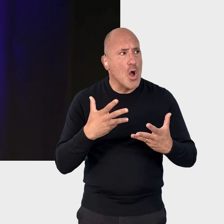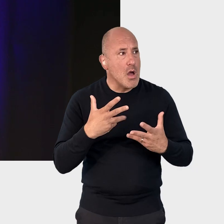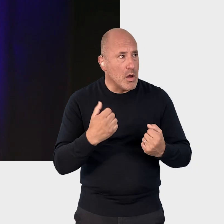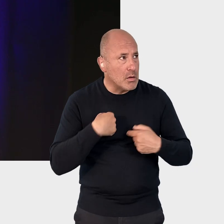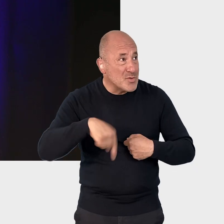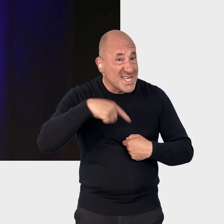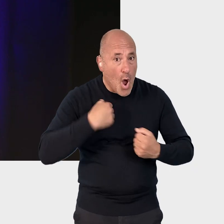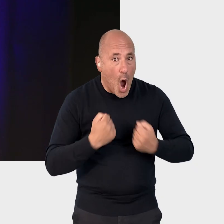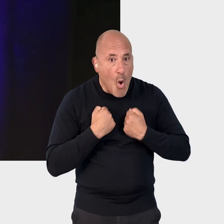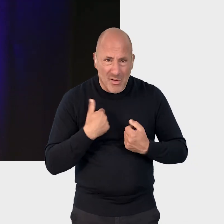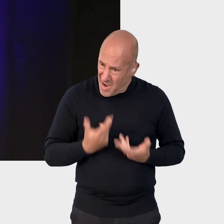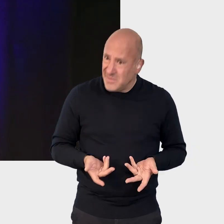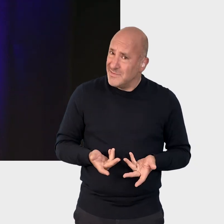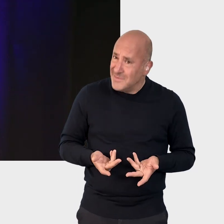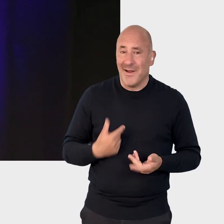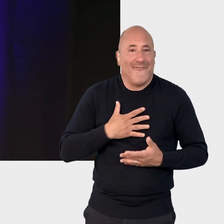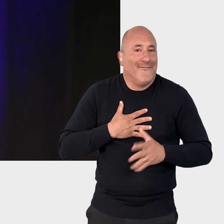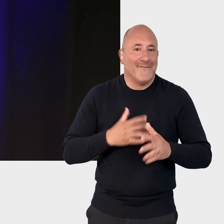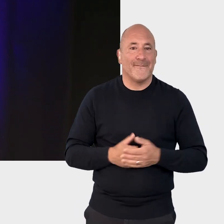very shocked. I love it.